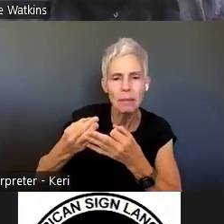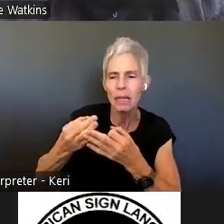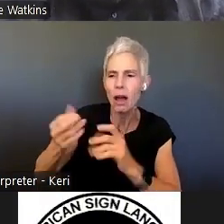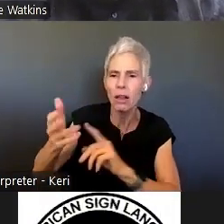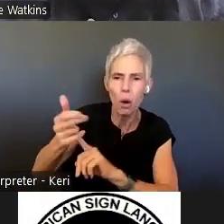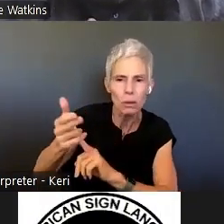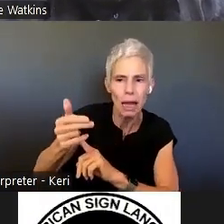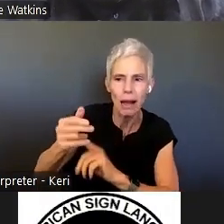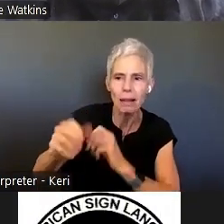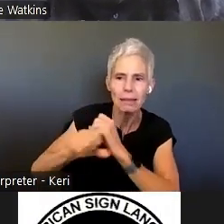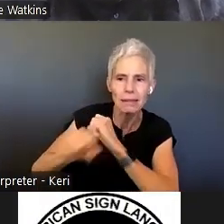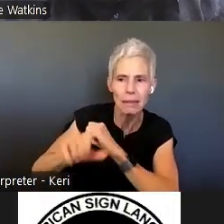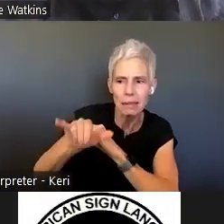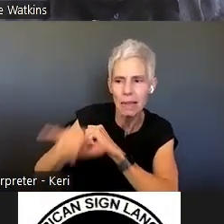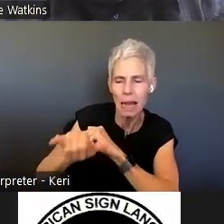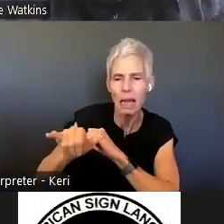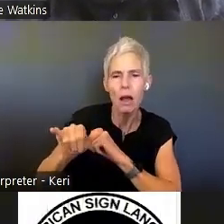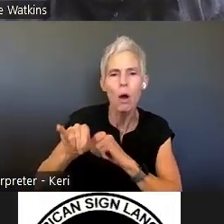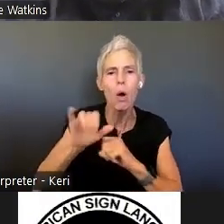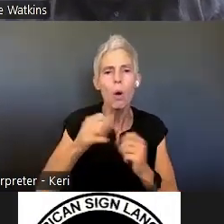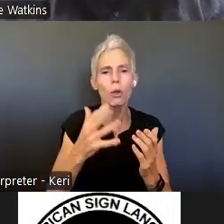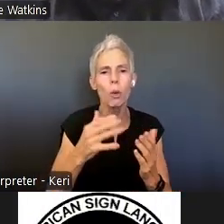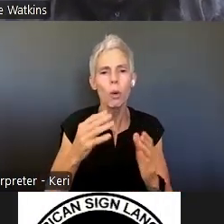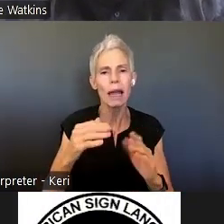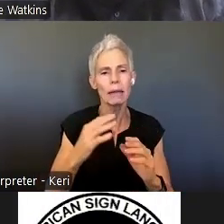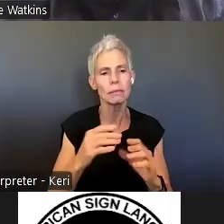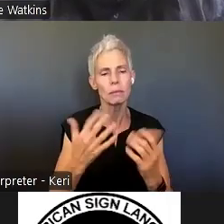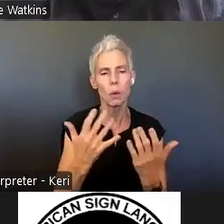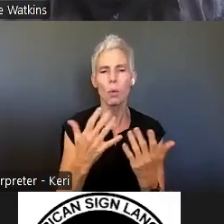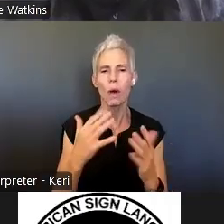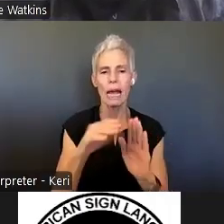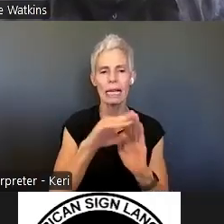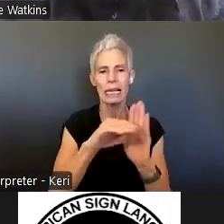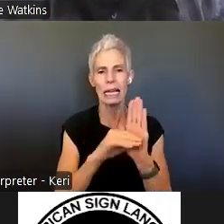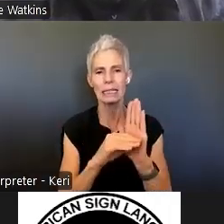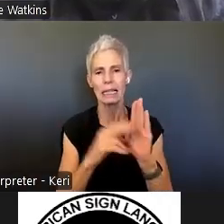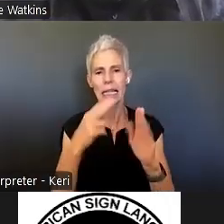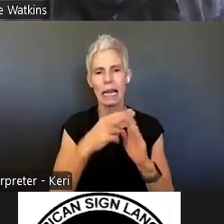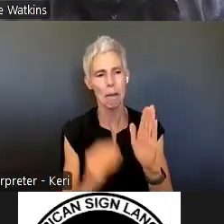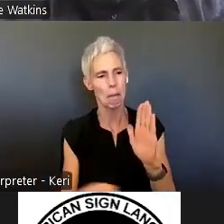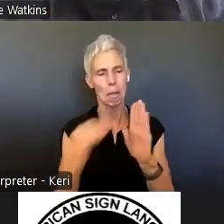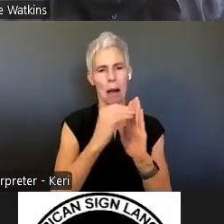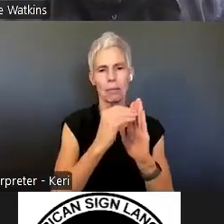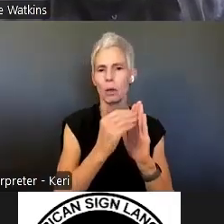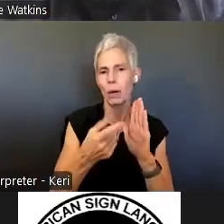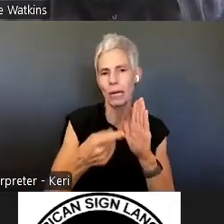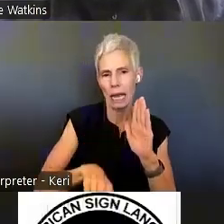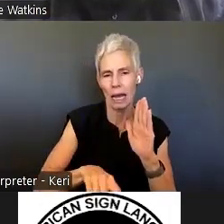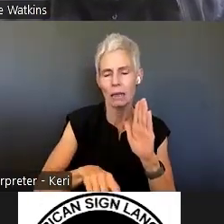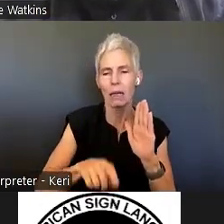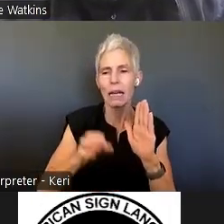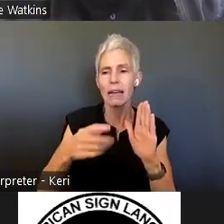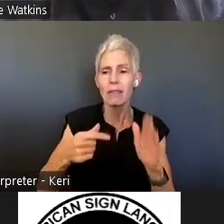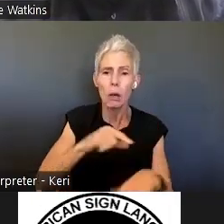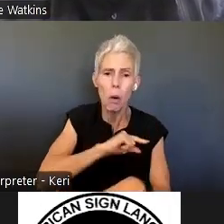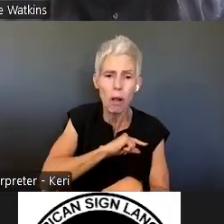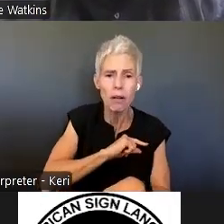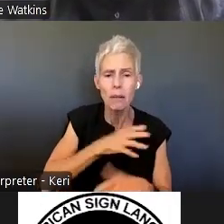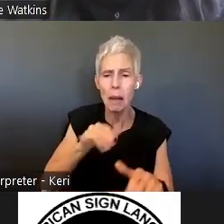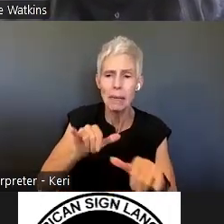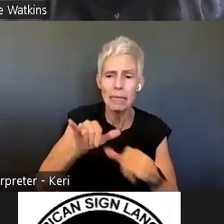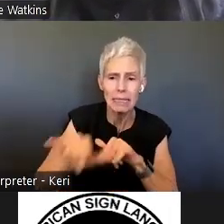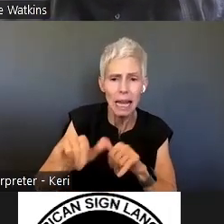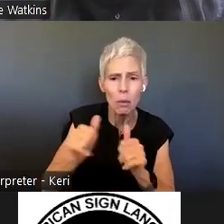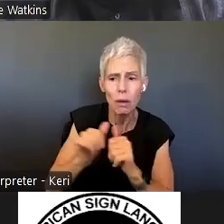and bump somebody else down who also qualified but was able to stay with their grandmother for a couple of weeks while they waited to get